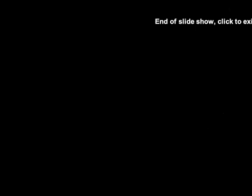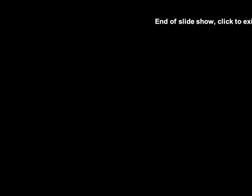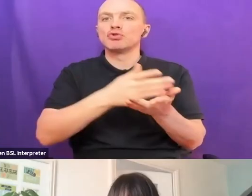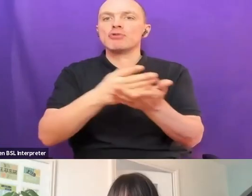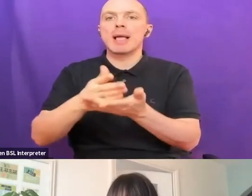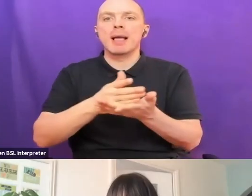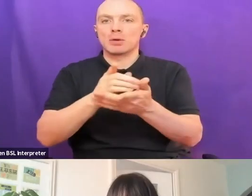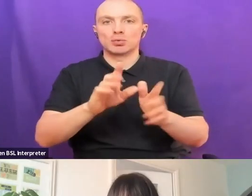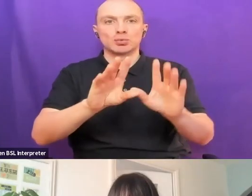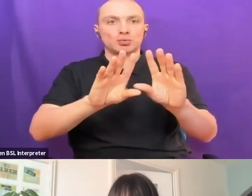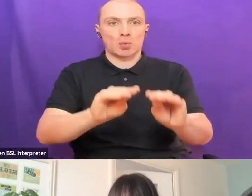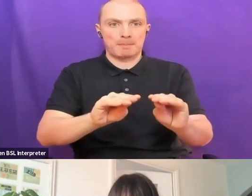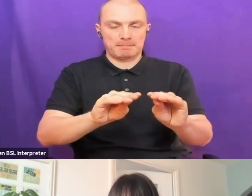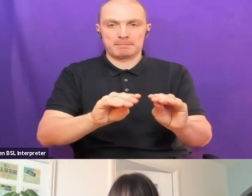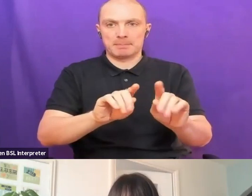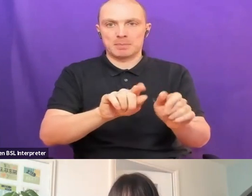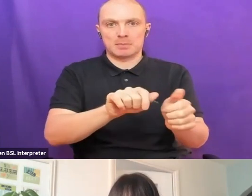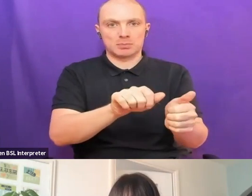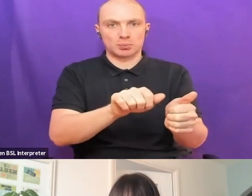possible. Thank you.